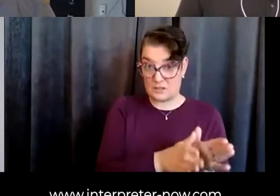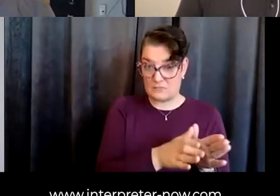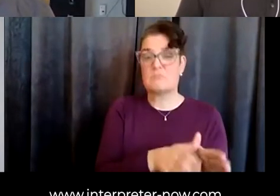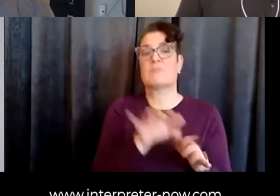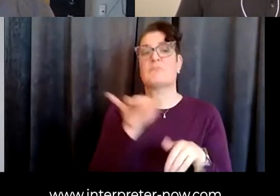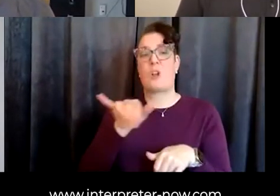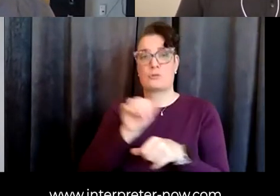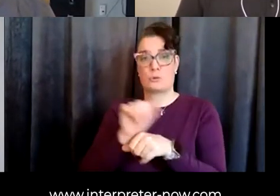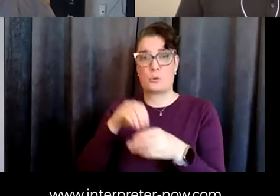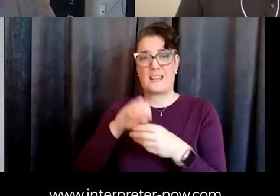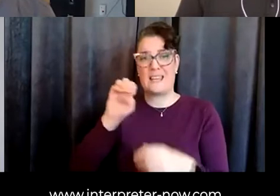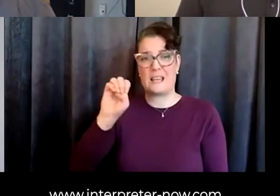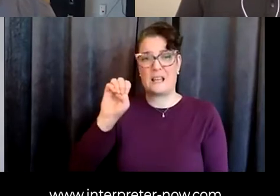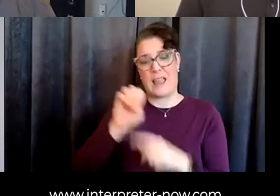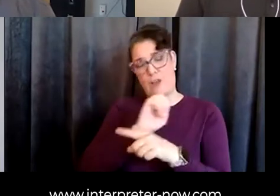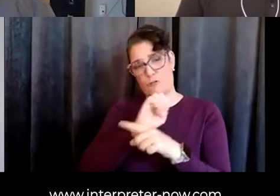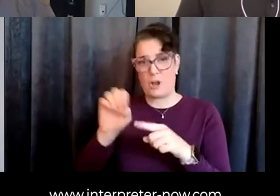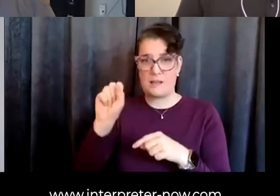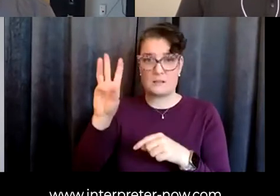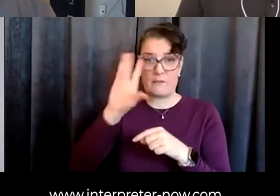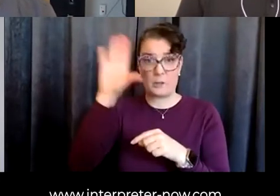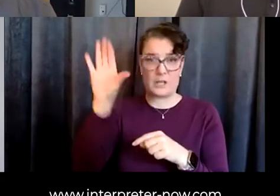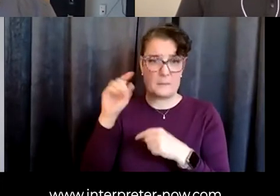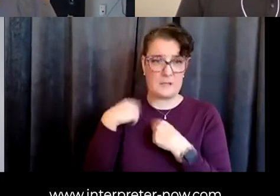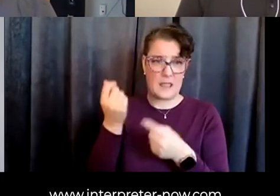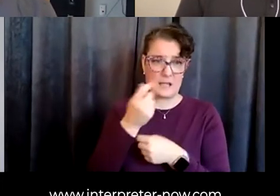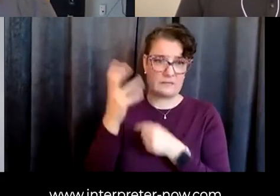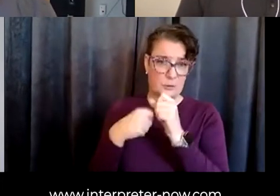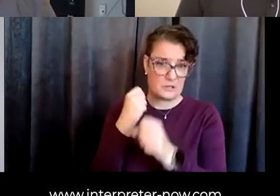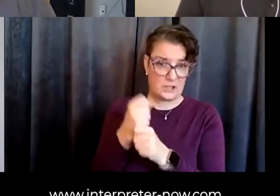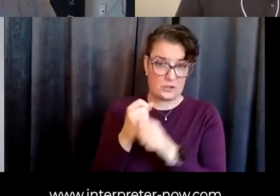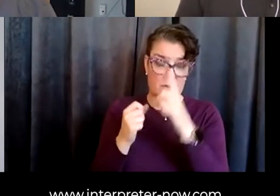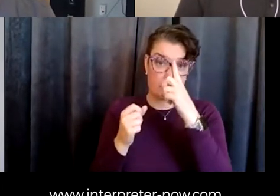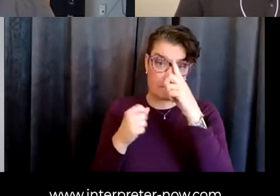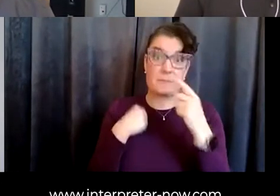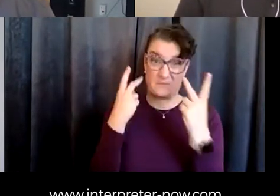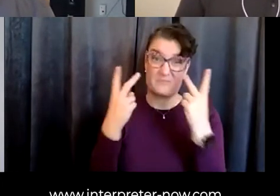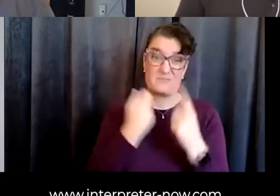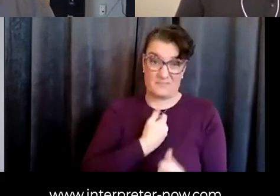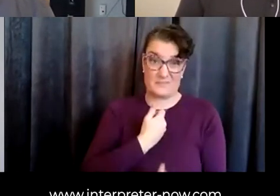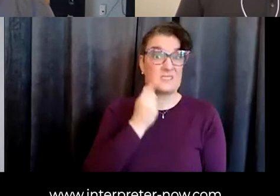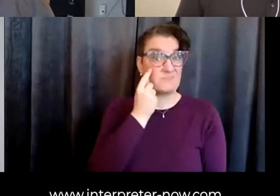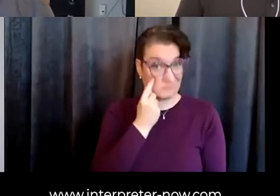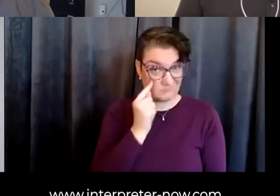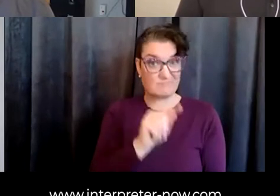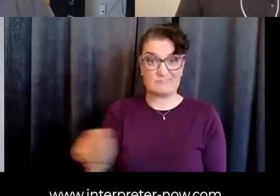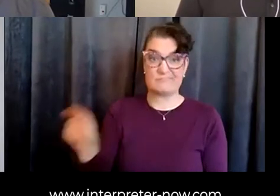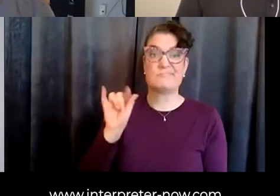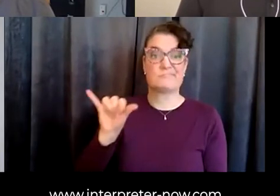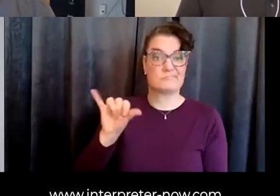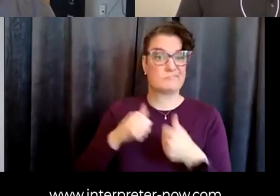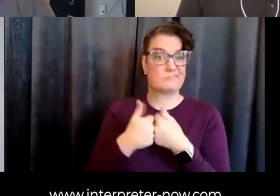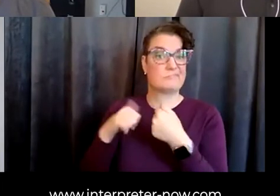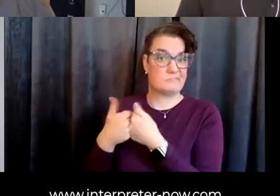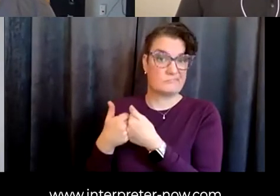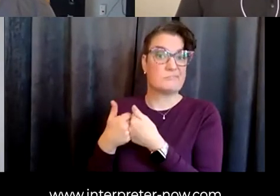a enterprise software company for the last few years. I've seen firsthand the challenges as